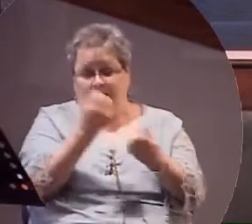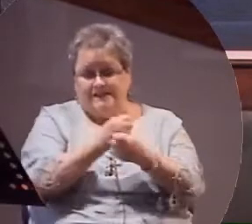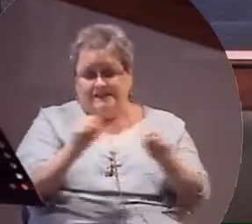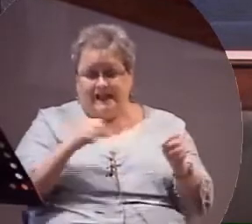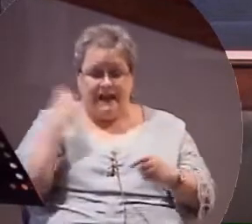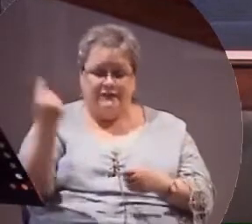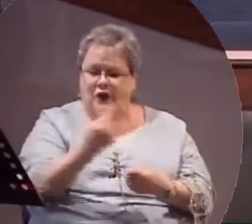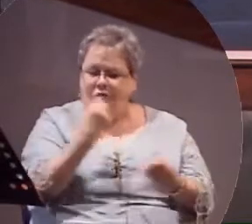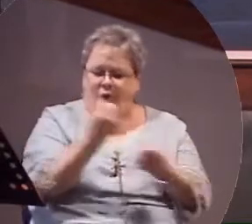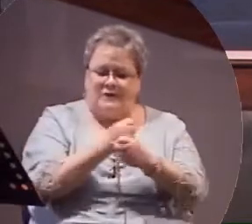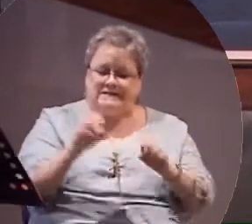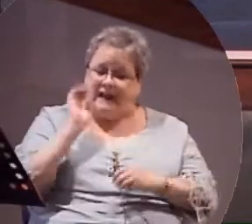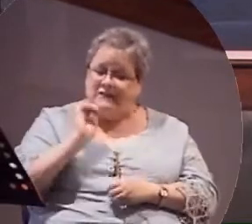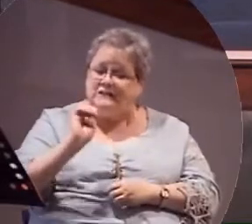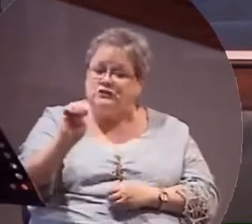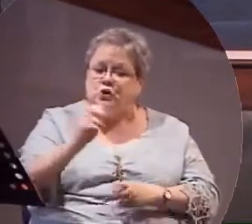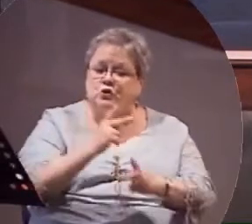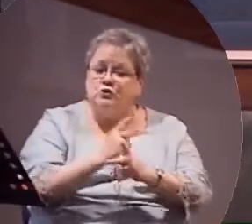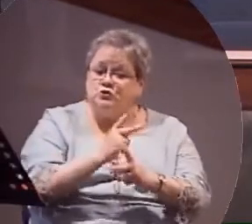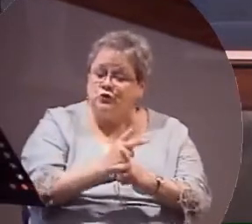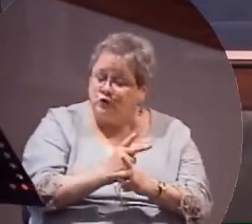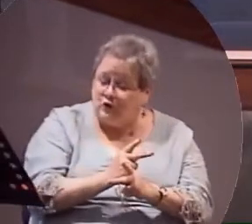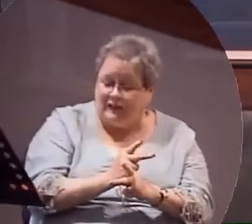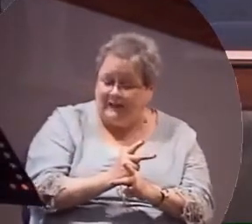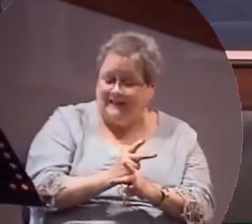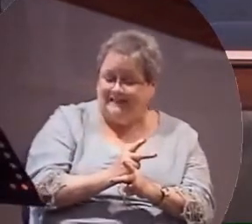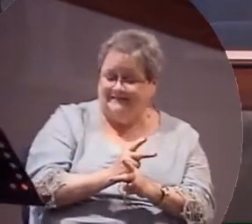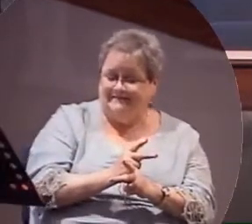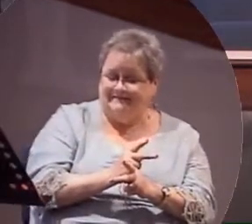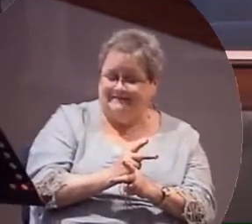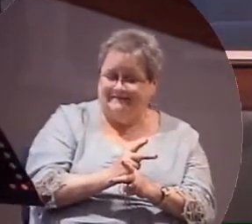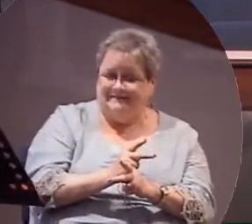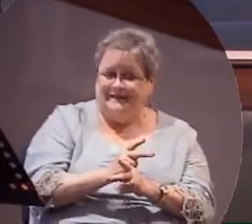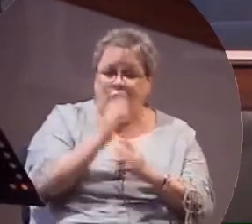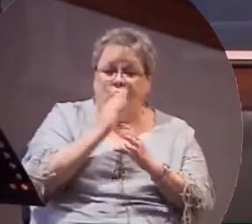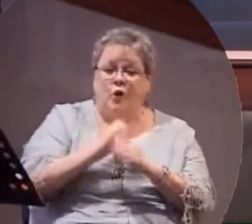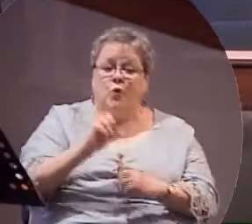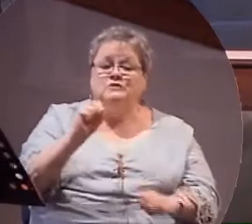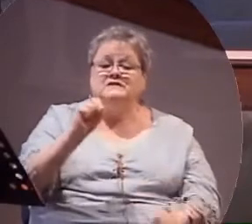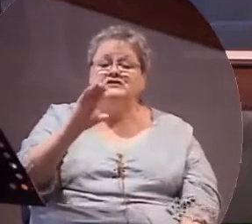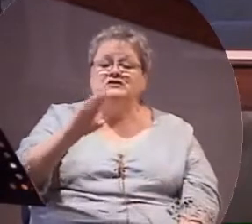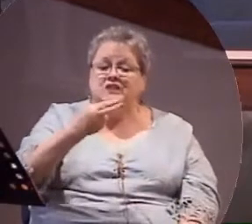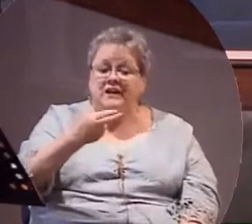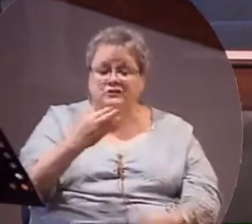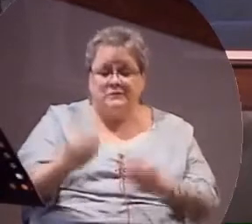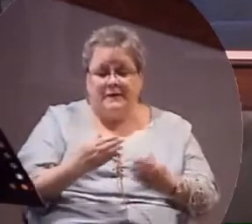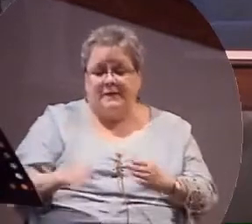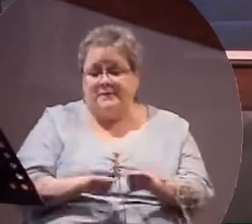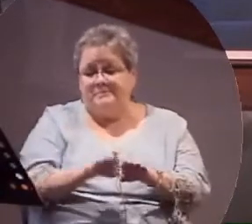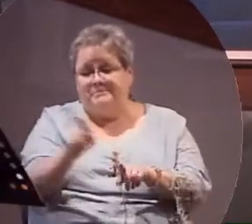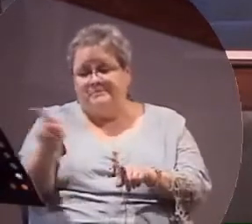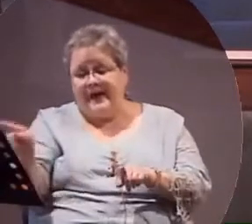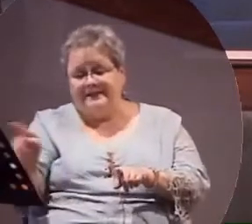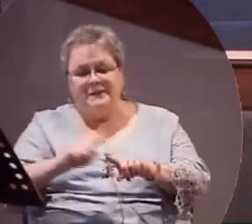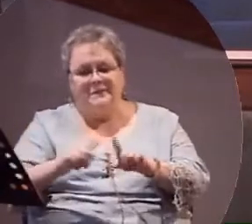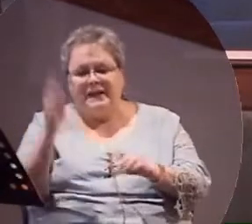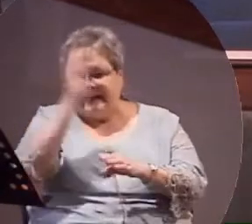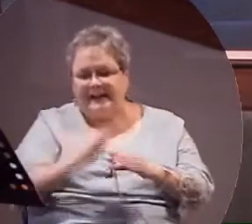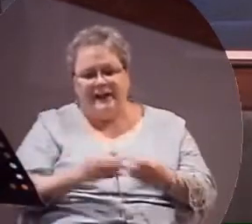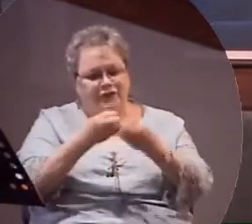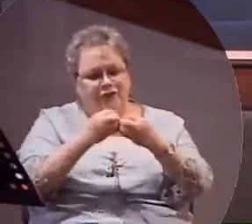saved, eternal security, whatever you want to call it. I'm just saying, friend, old Such may have strayed, but he never lost his